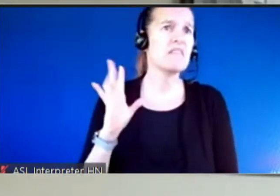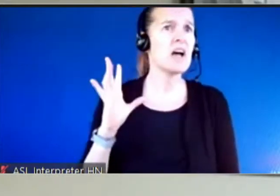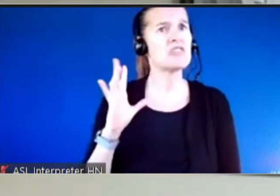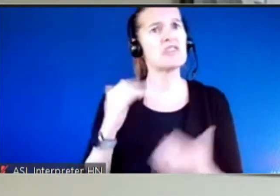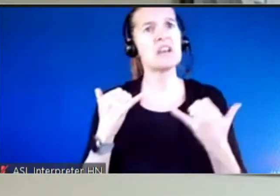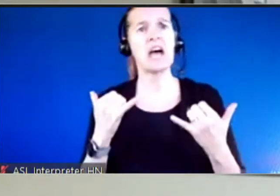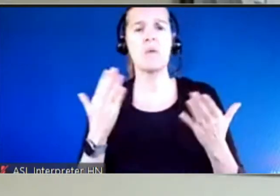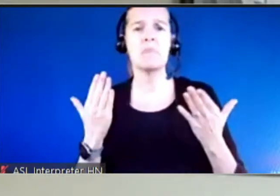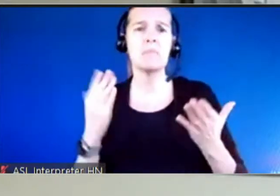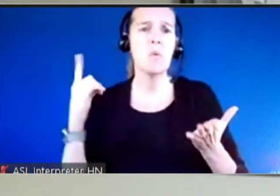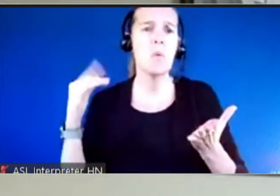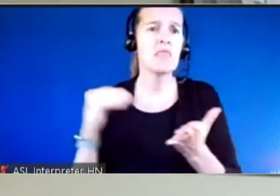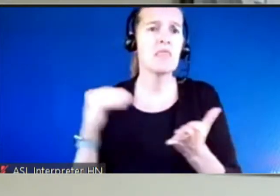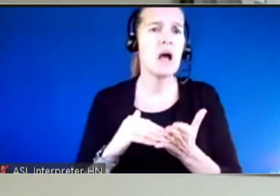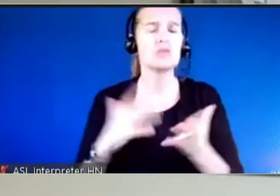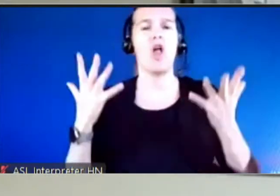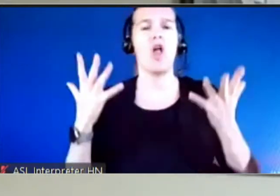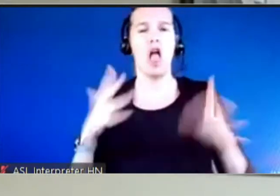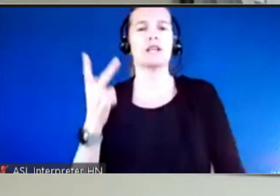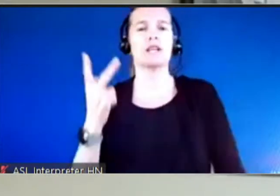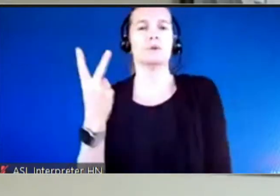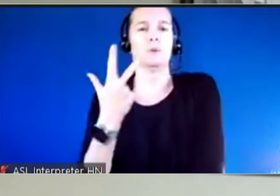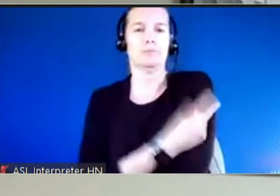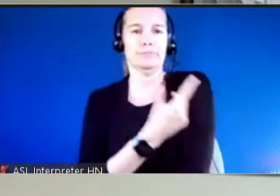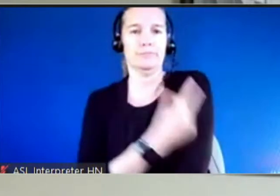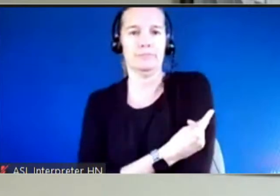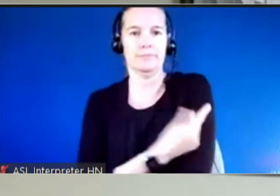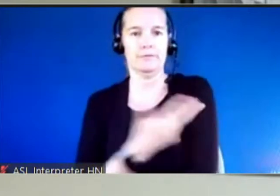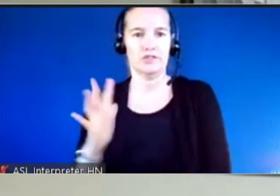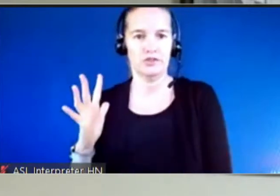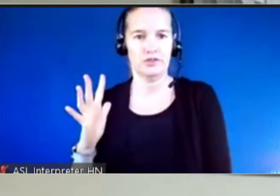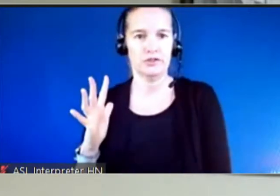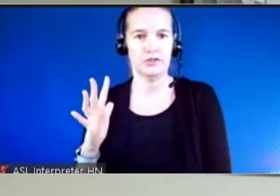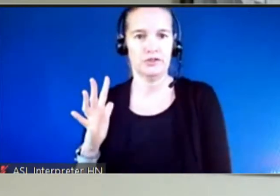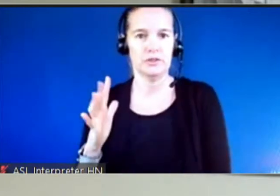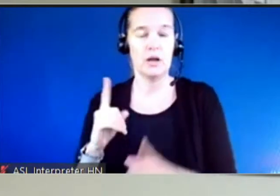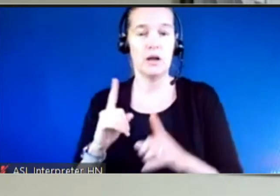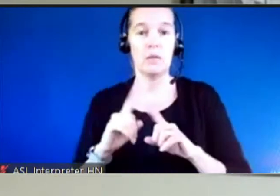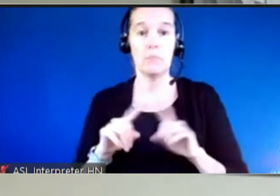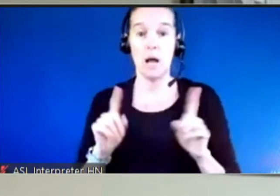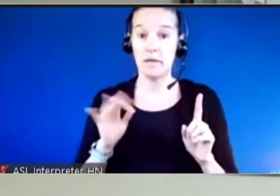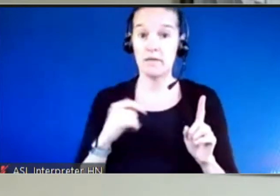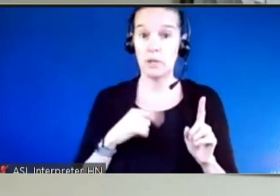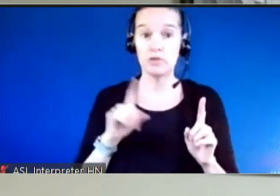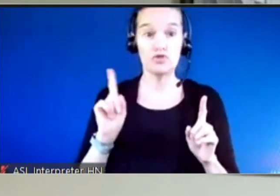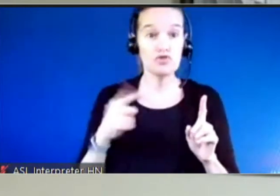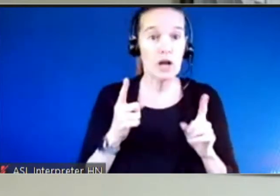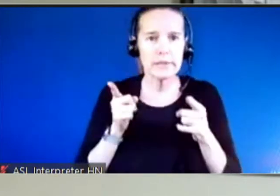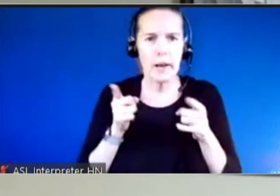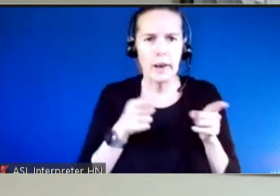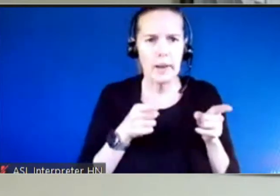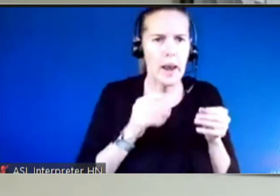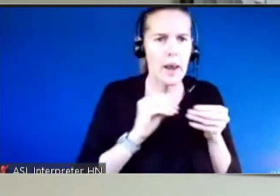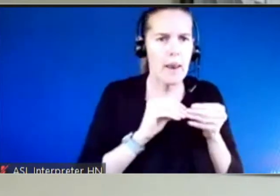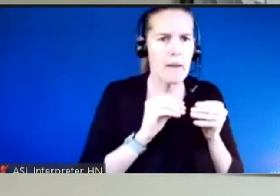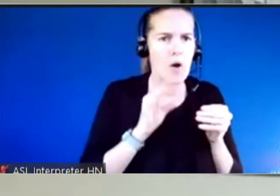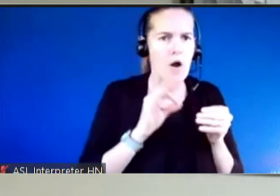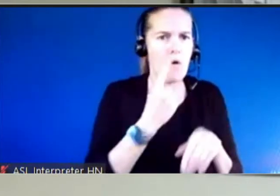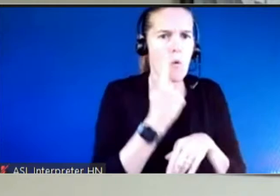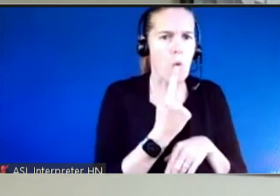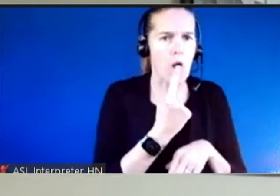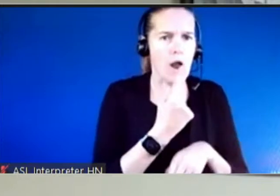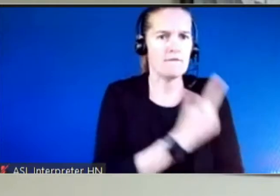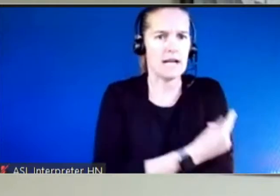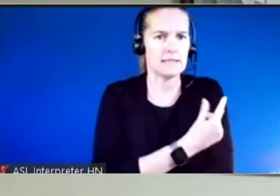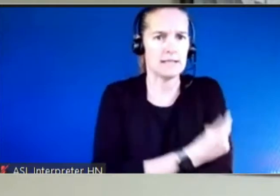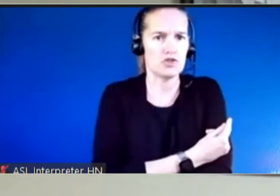gotten their second dose. But if we just look at the number of people who've had a vaccination, and we divide that by the